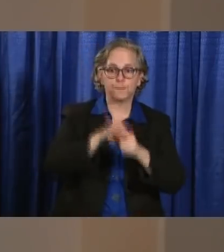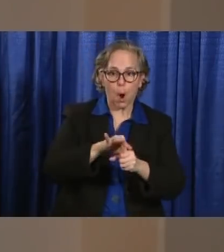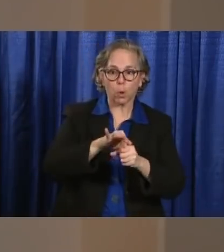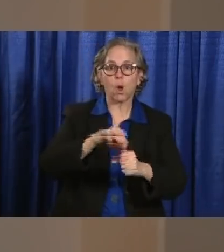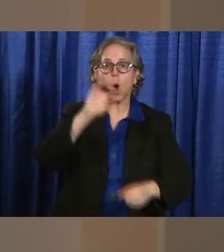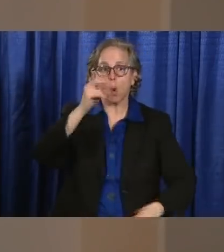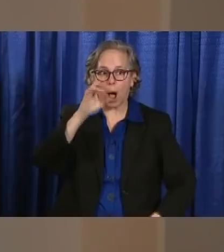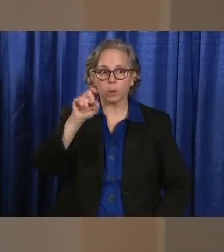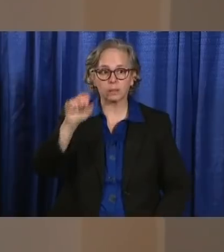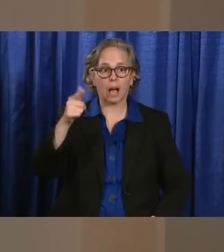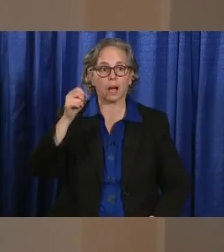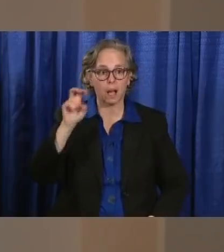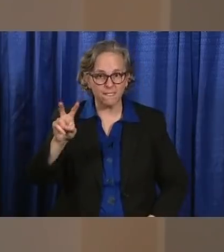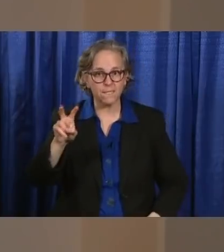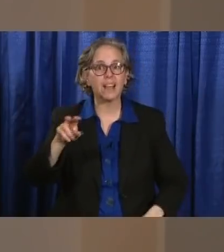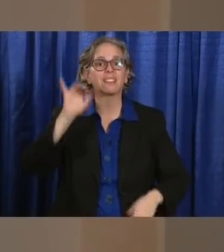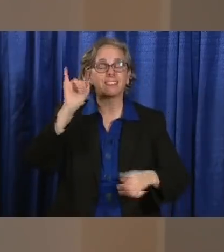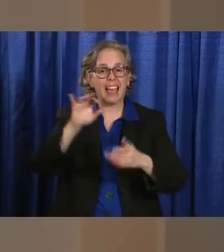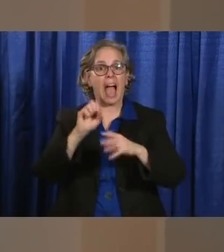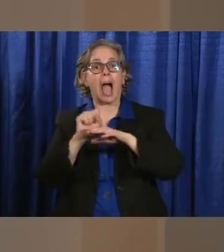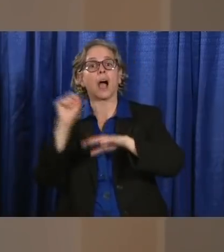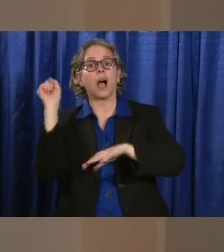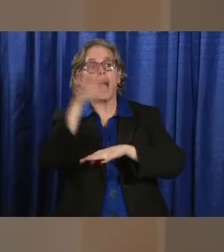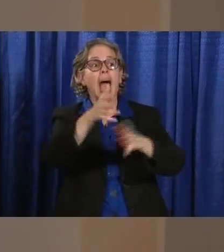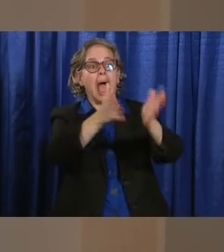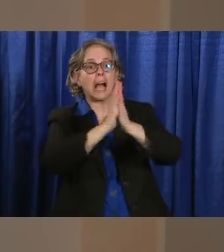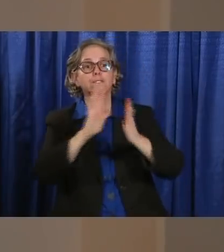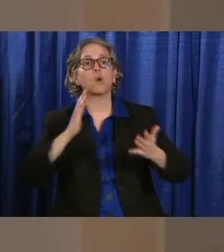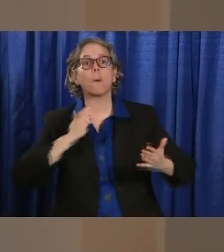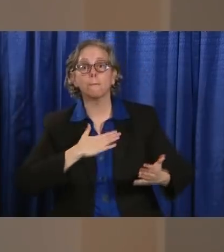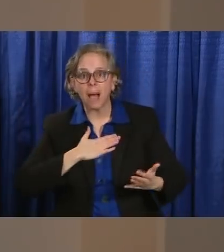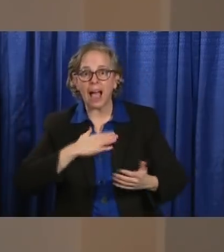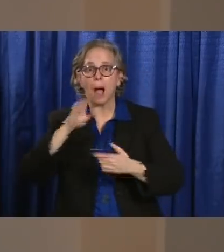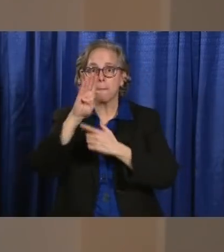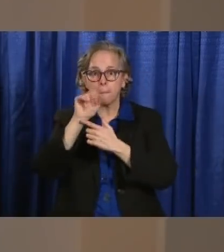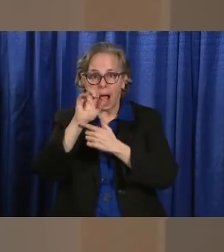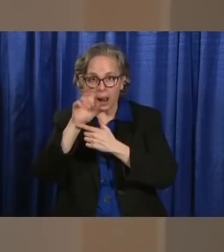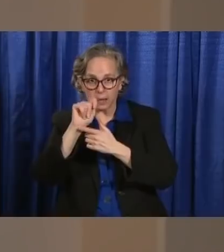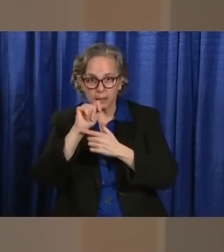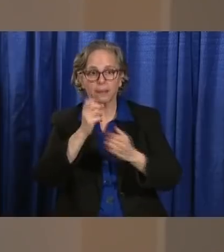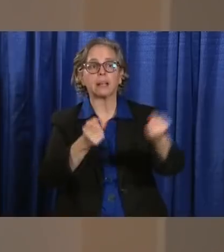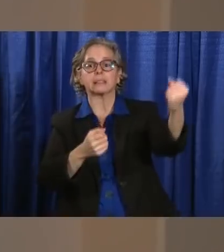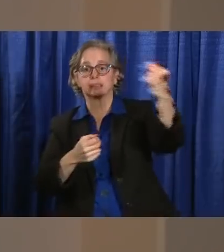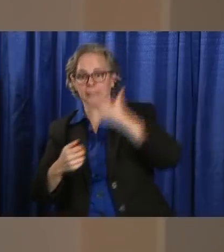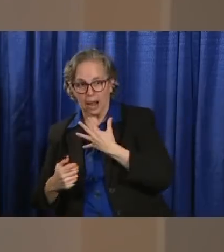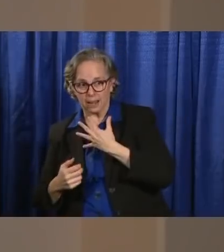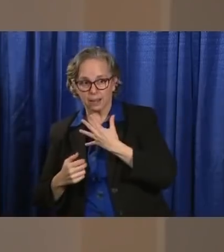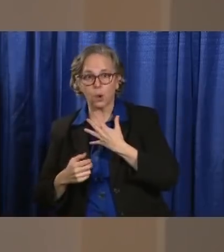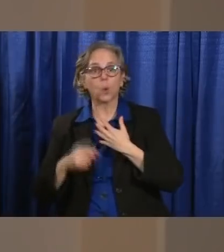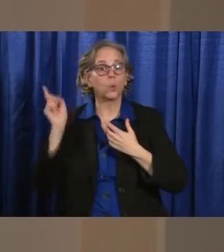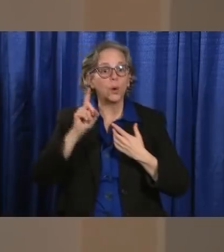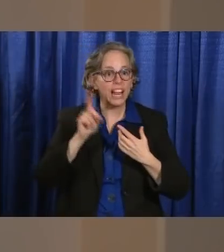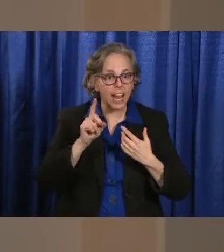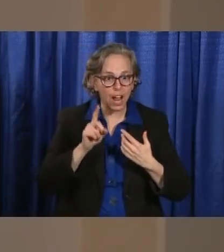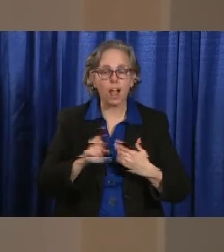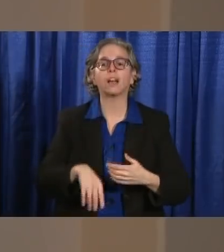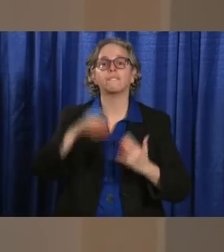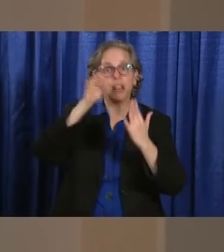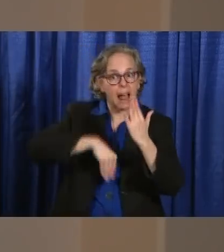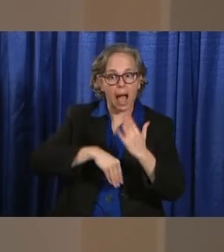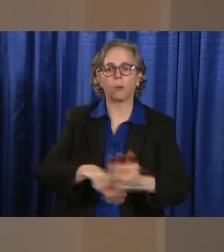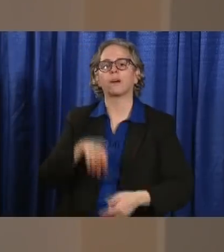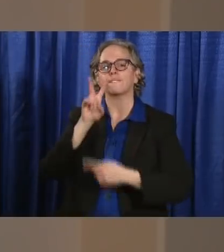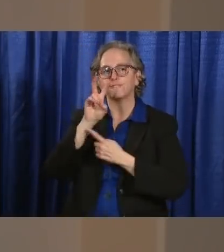your local Board of Elections, voteohio.gov, or going to your local